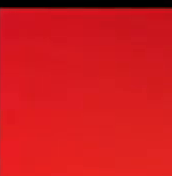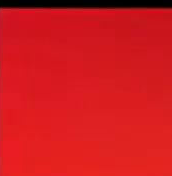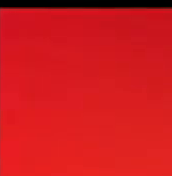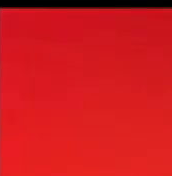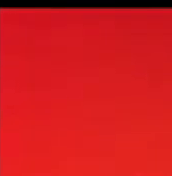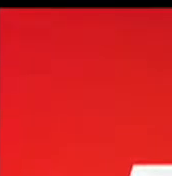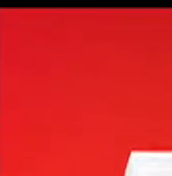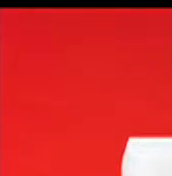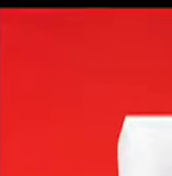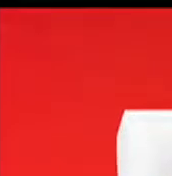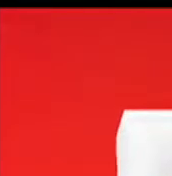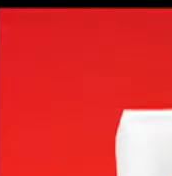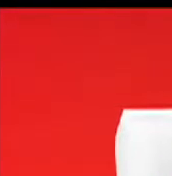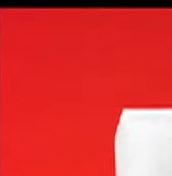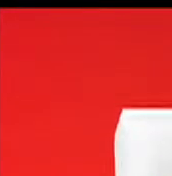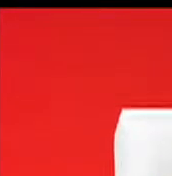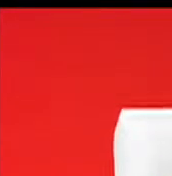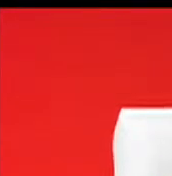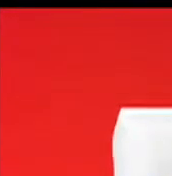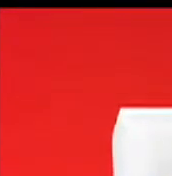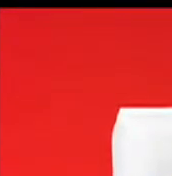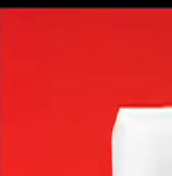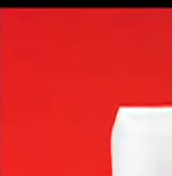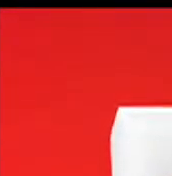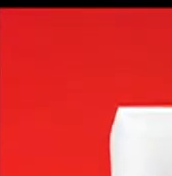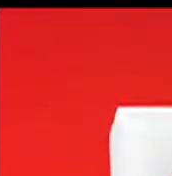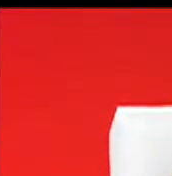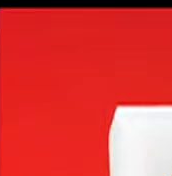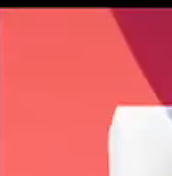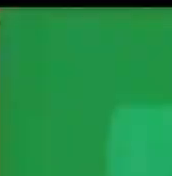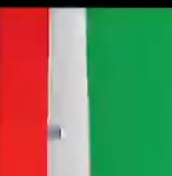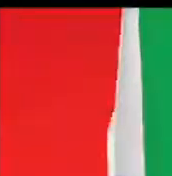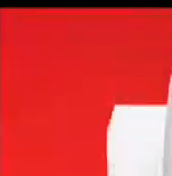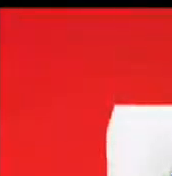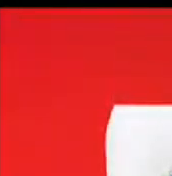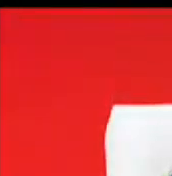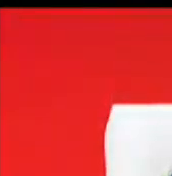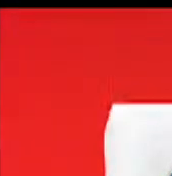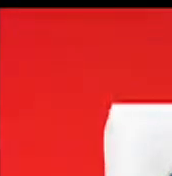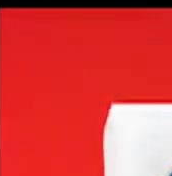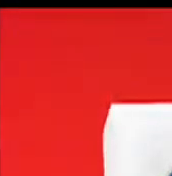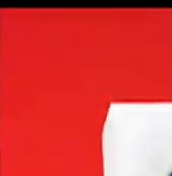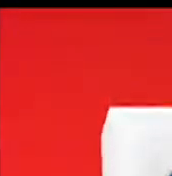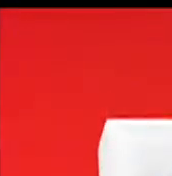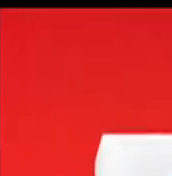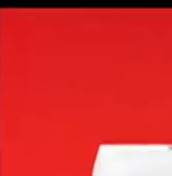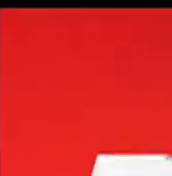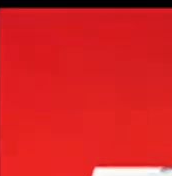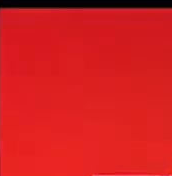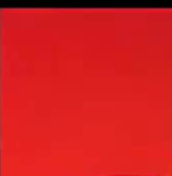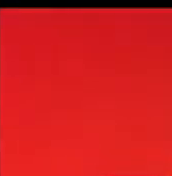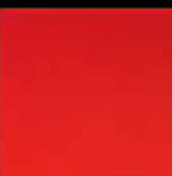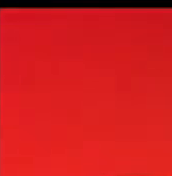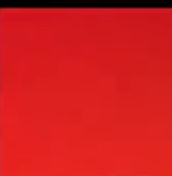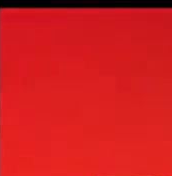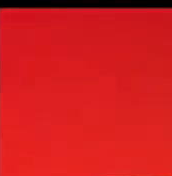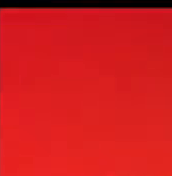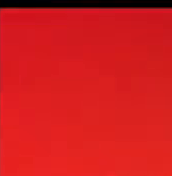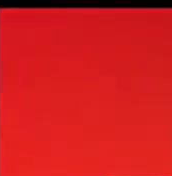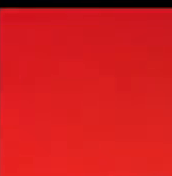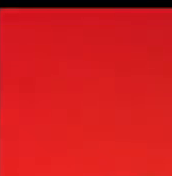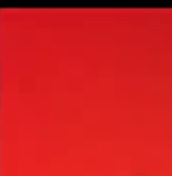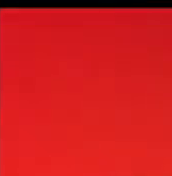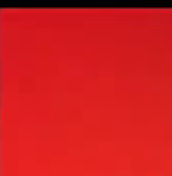Banana Elbow 3 kilograms, Rice King 10 kilograms, Sugar King 5 kilograms, white or brown sugar,